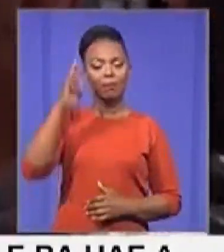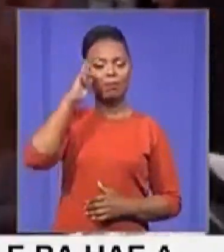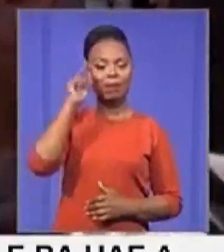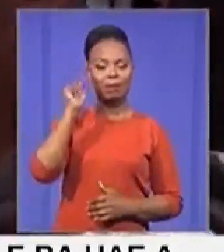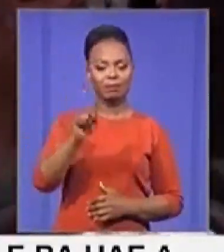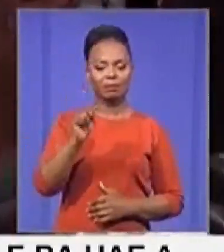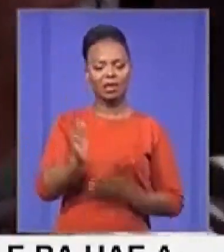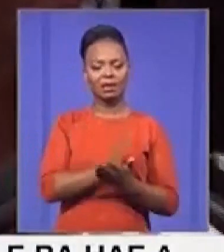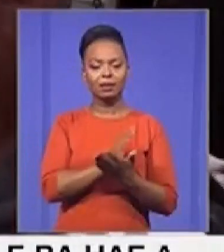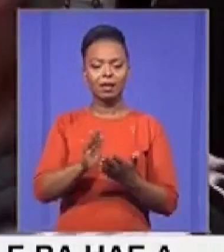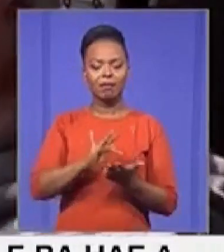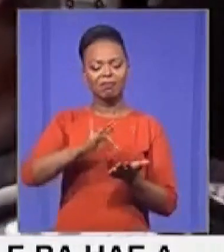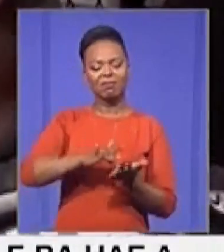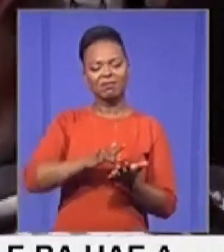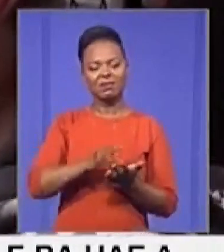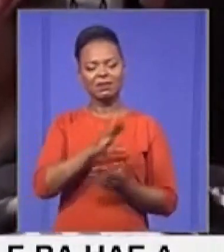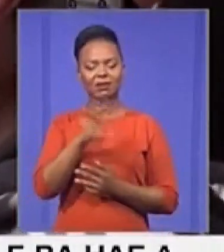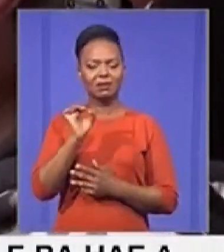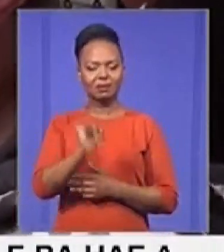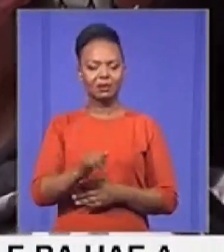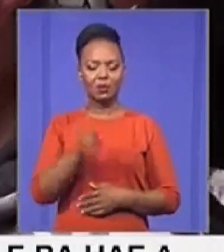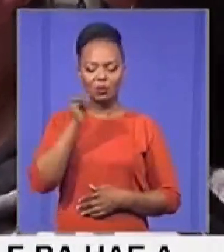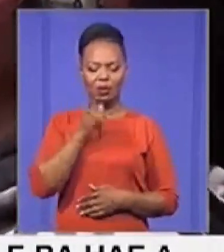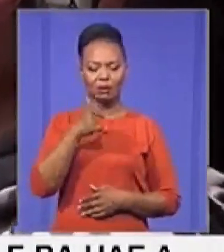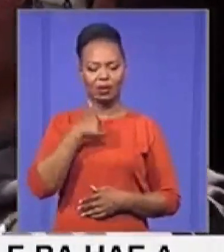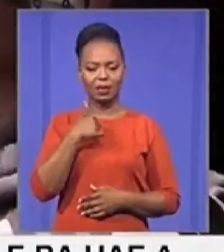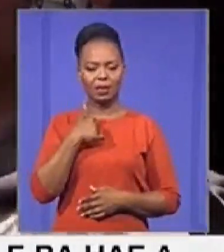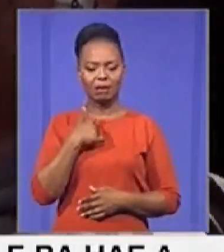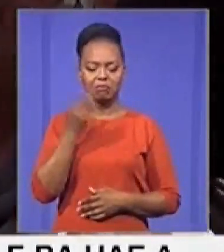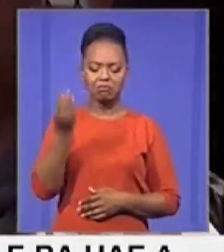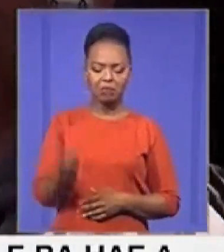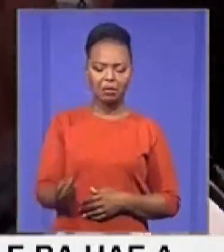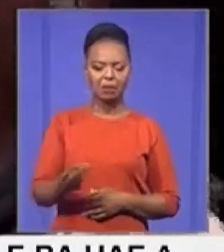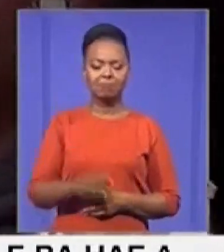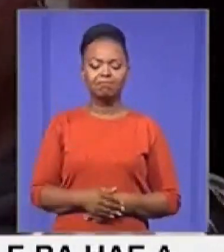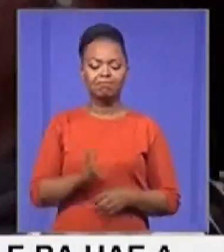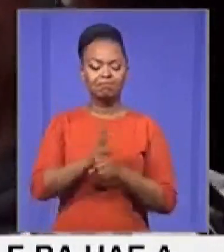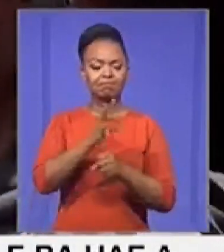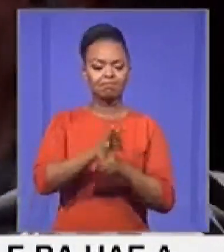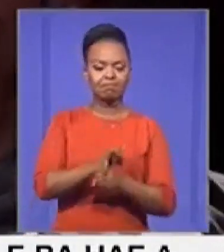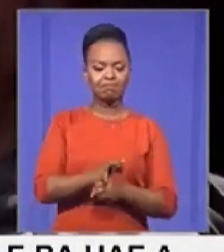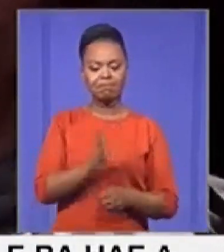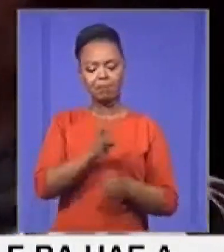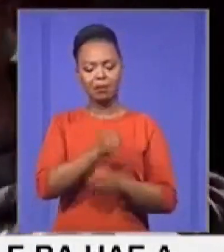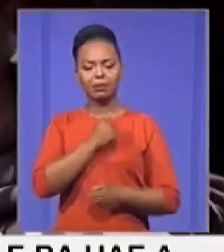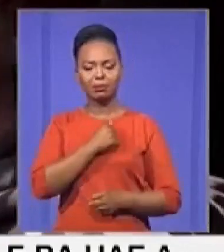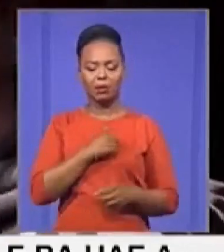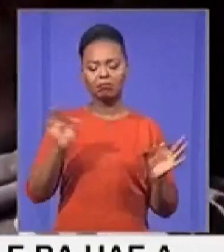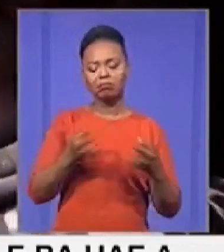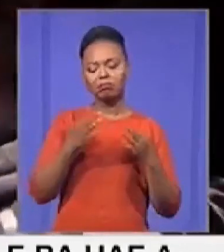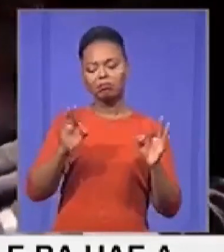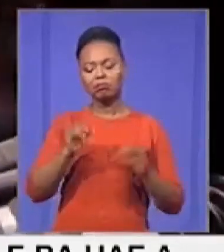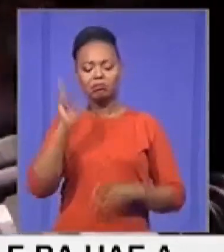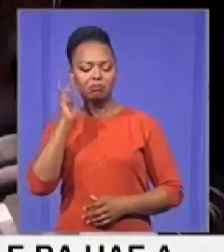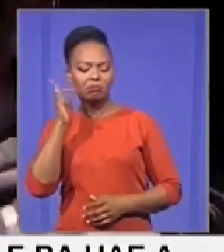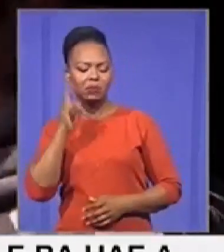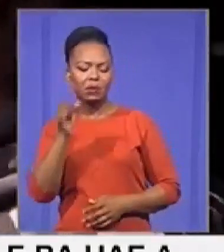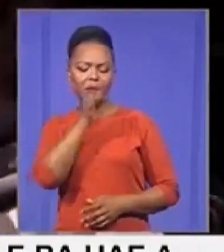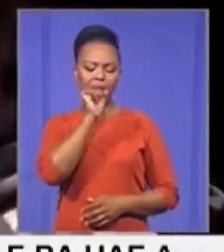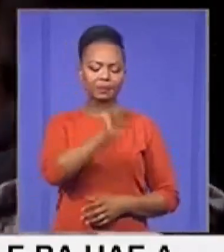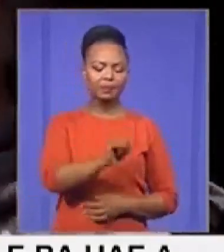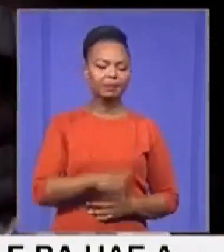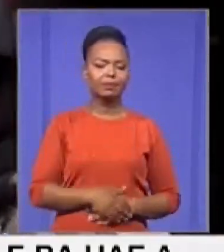some of his albums were when I was a kid, and you know, hearing my parents, you know, like my mom would play a lot of his records, and you would